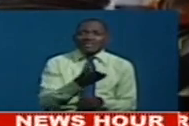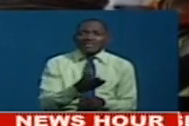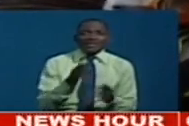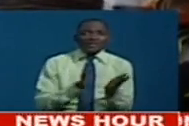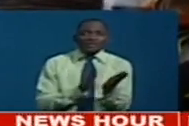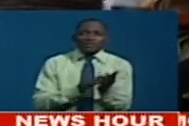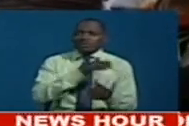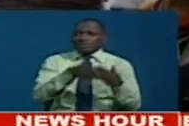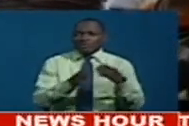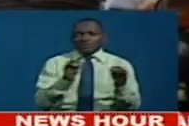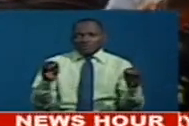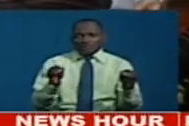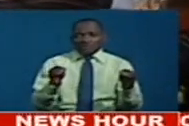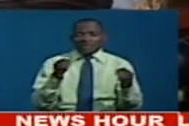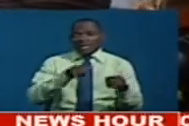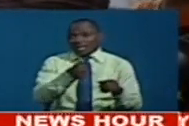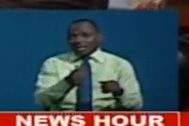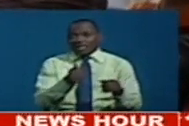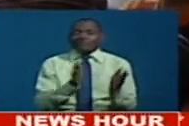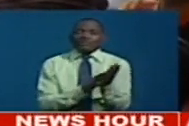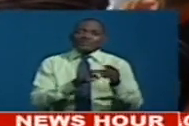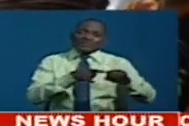yet completed whilst others have started.